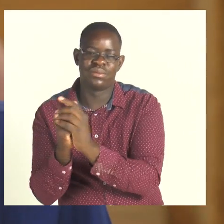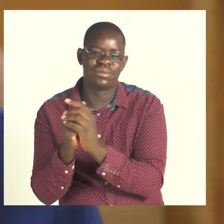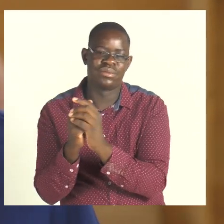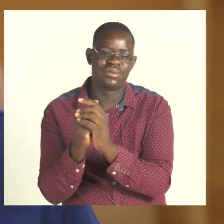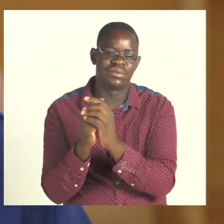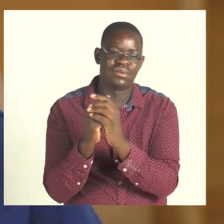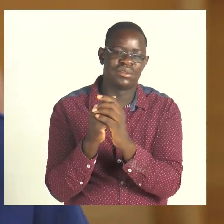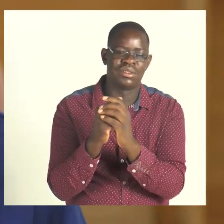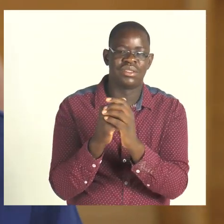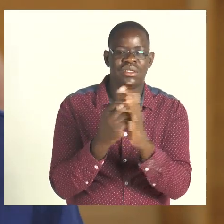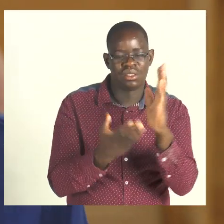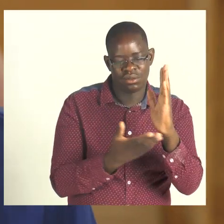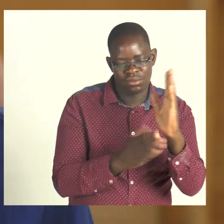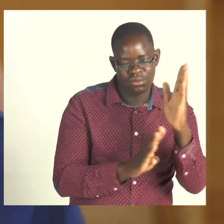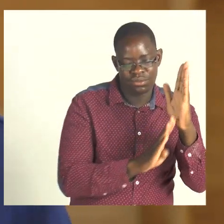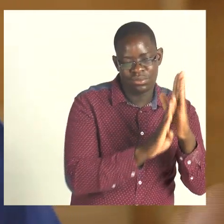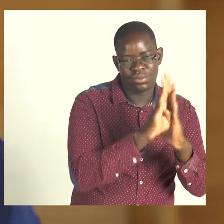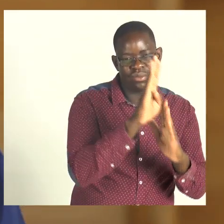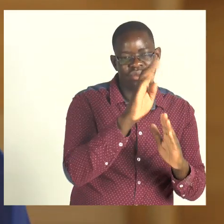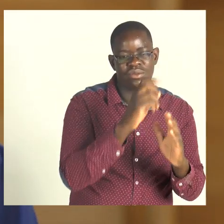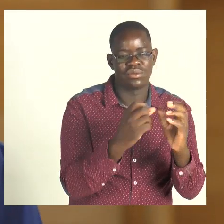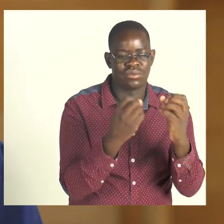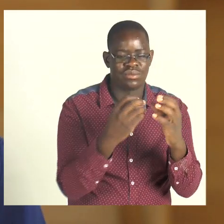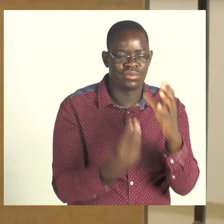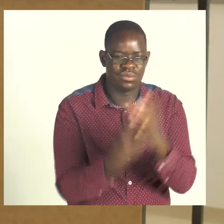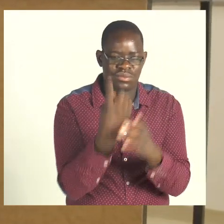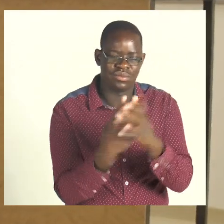and increase our field to grow more crops.